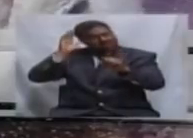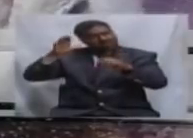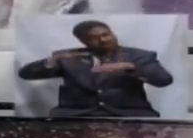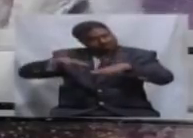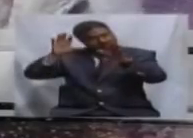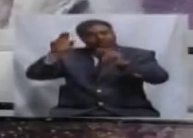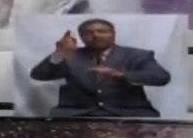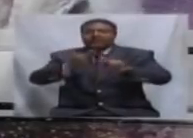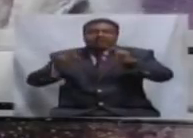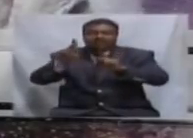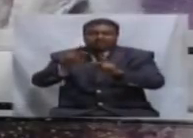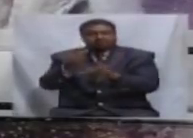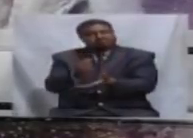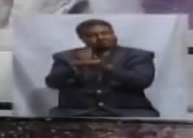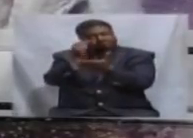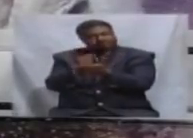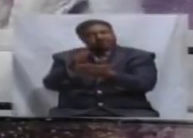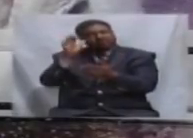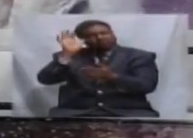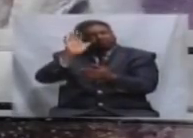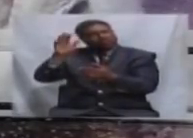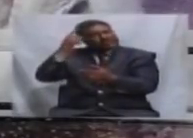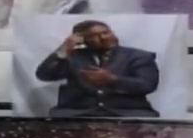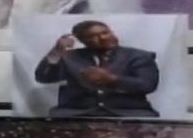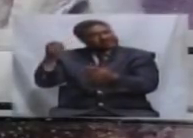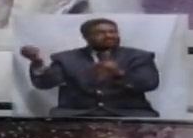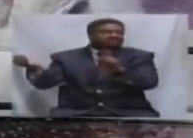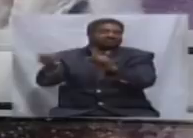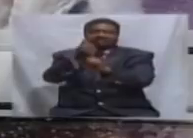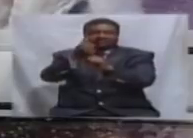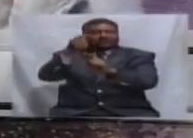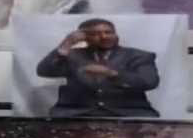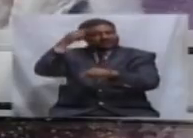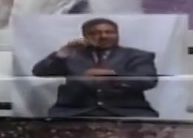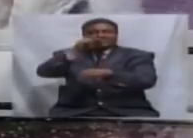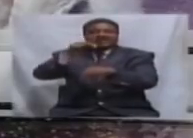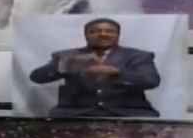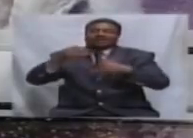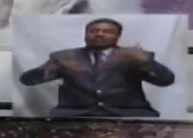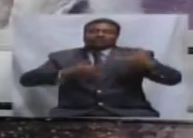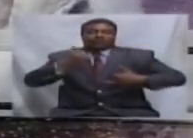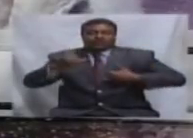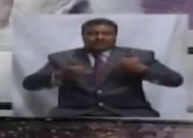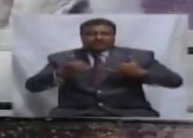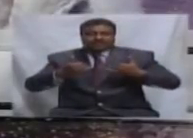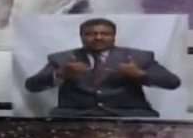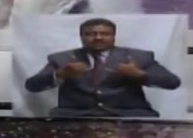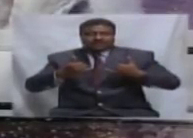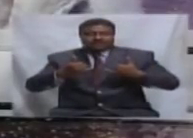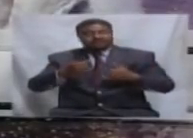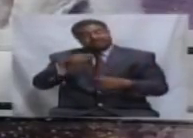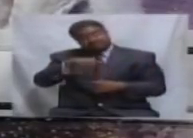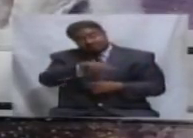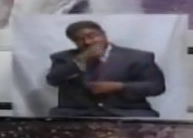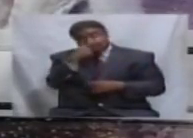people of China in realizing the Chinese dream of national rejuvenation. He has reassured Mr. Xi of